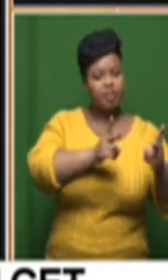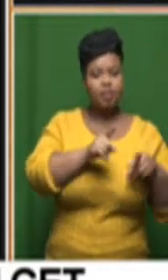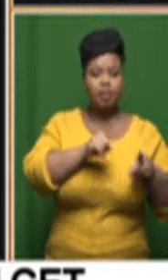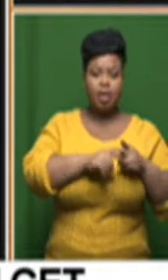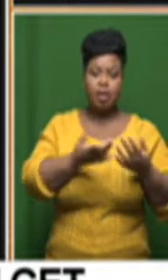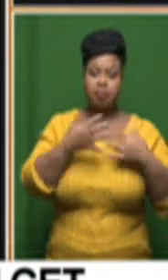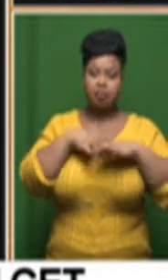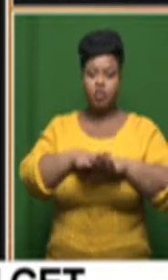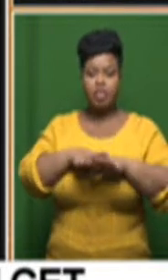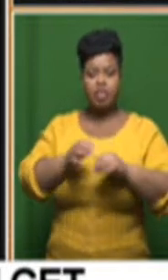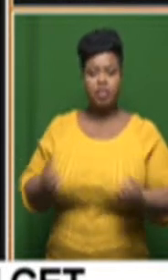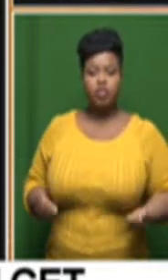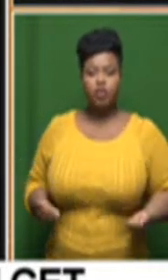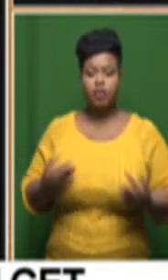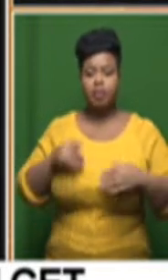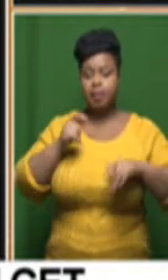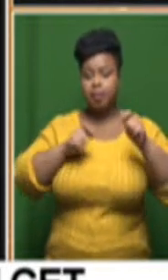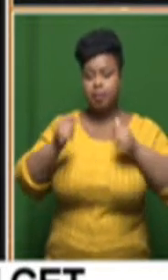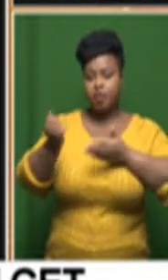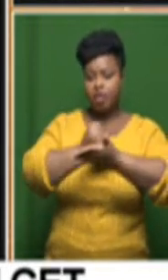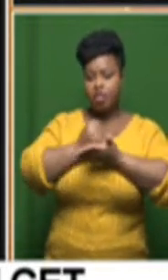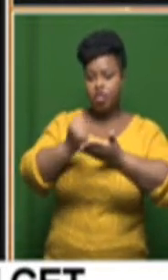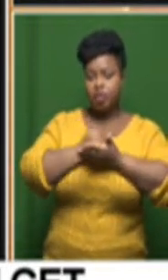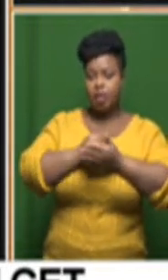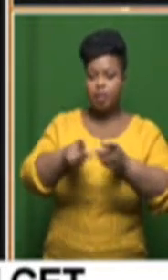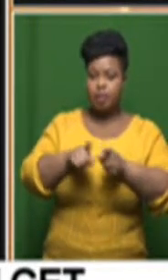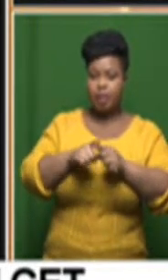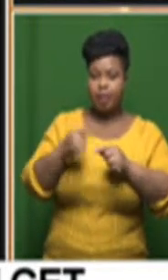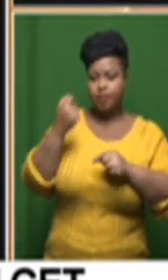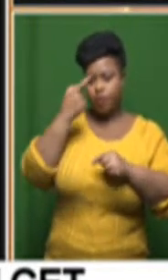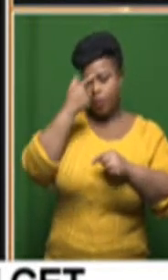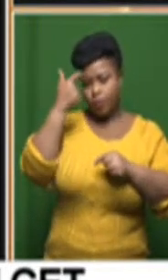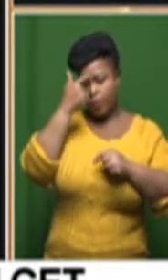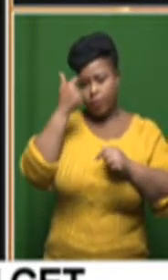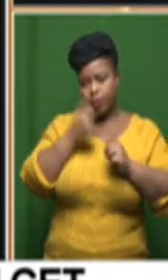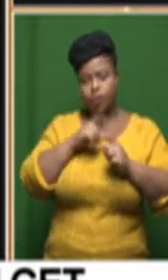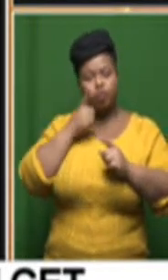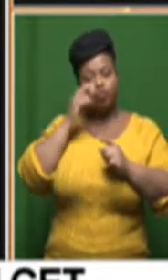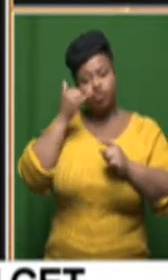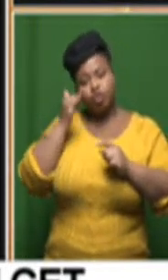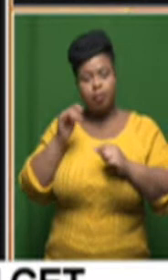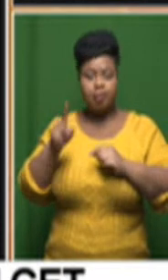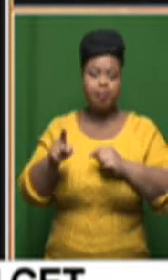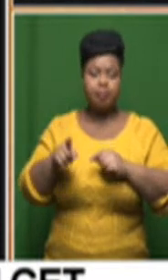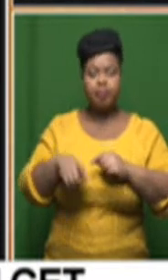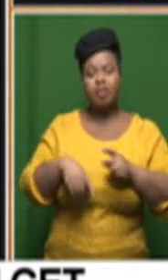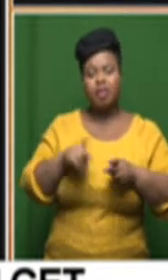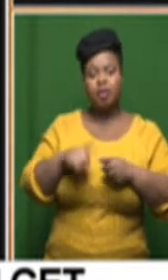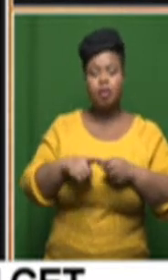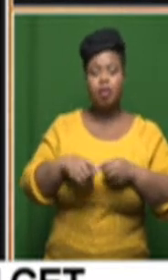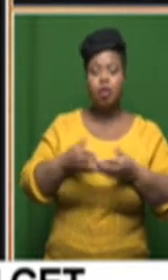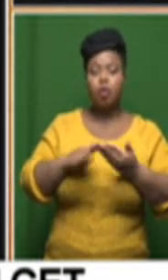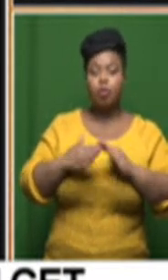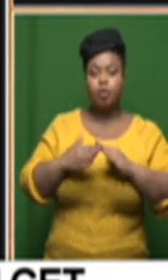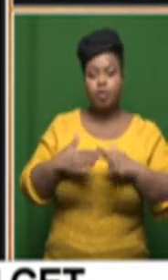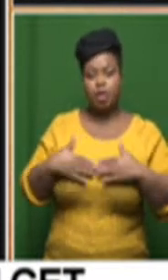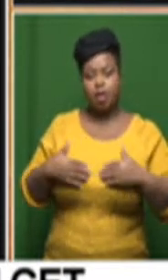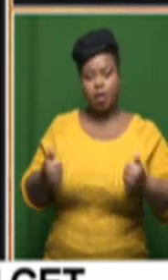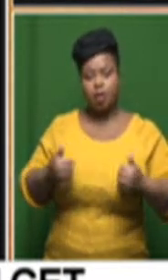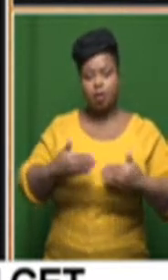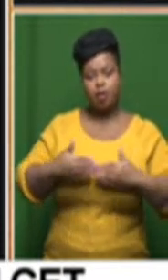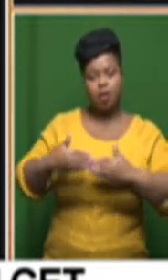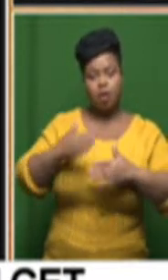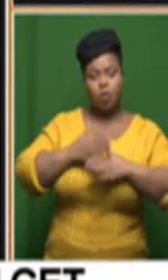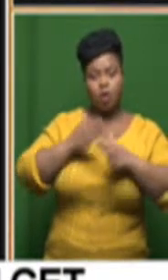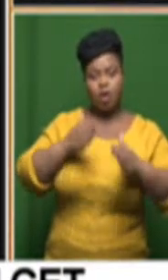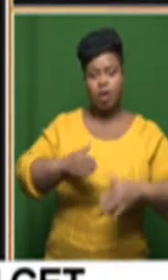they register people and also do screening. We allocate community healthcare workers to alternative